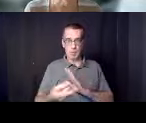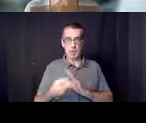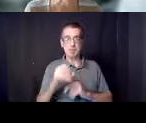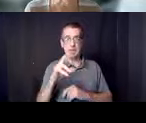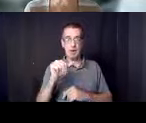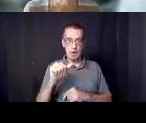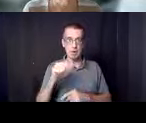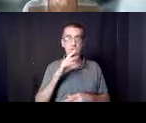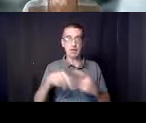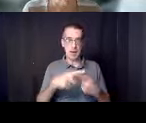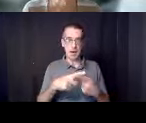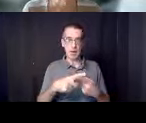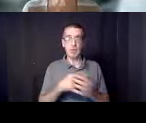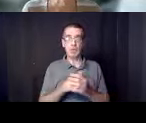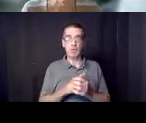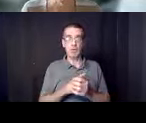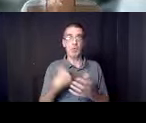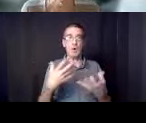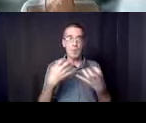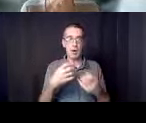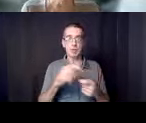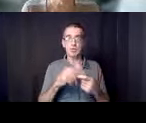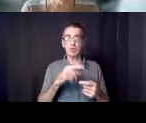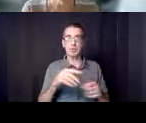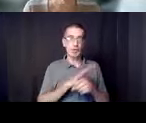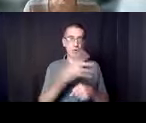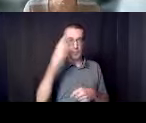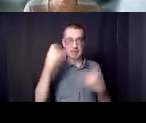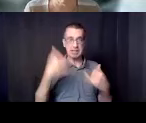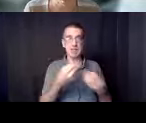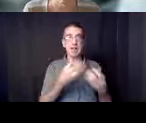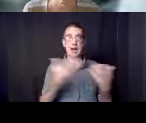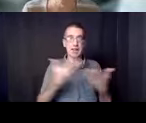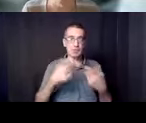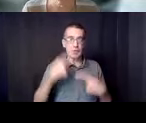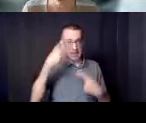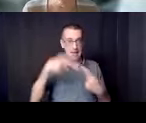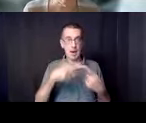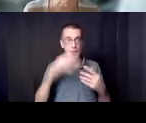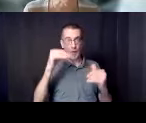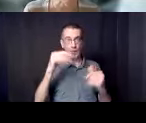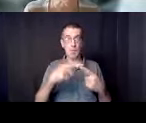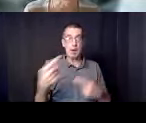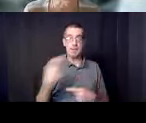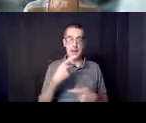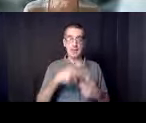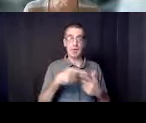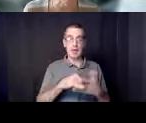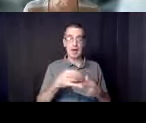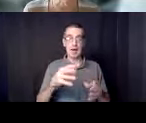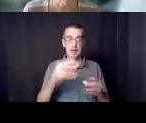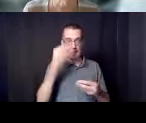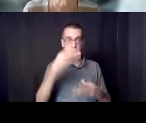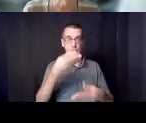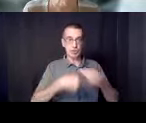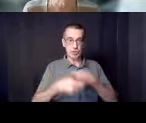Sarah spoke about. We want to fill your brain today, give you lots of things to think about, and hopefully then come back for that learning exchange where we